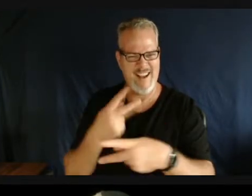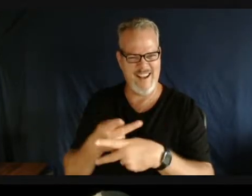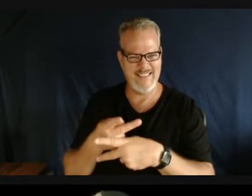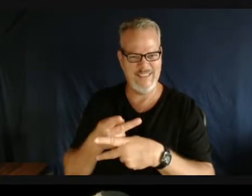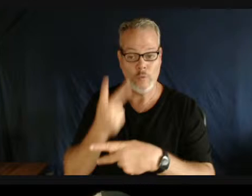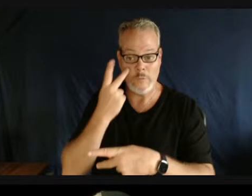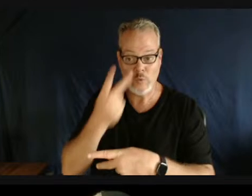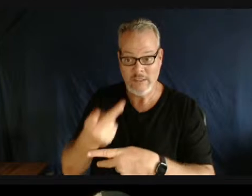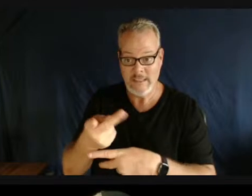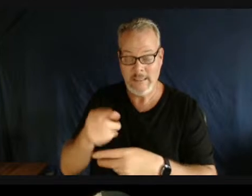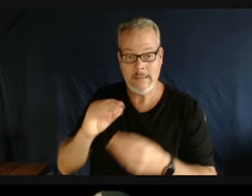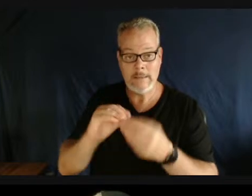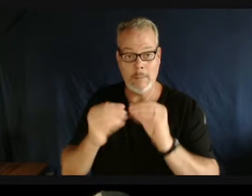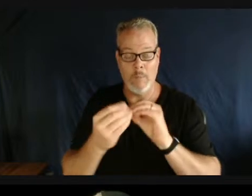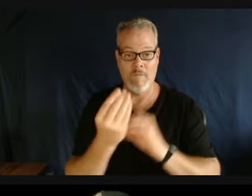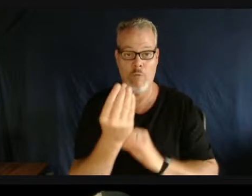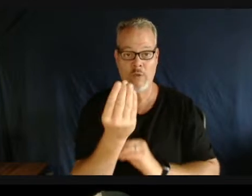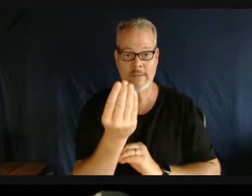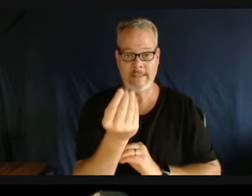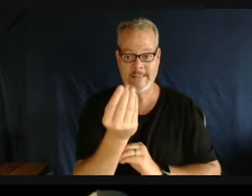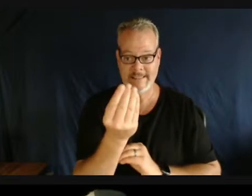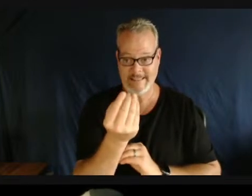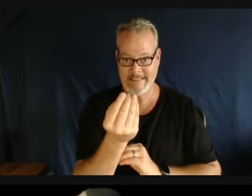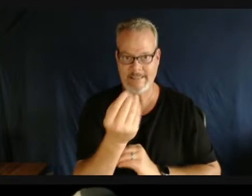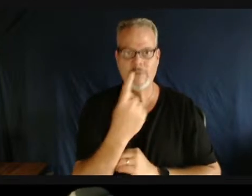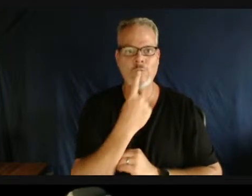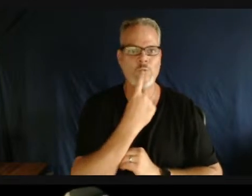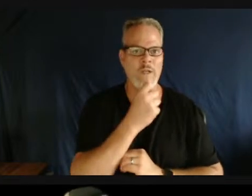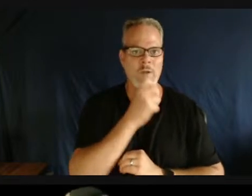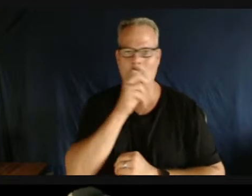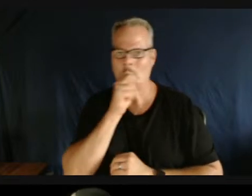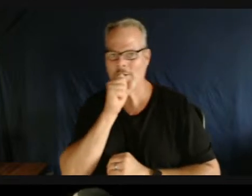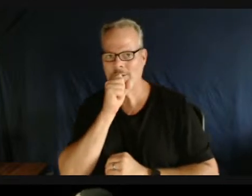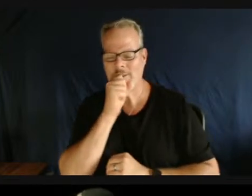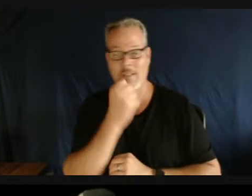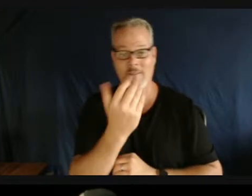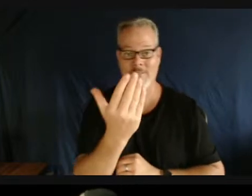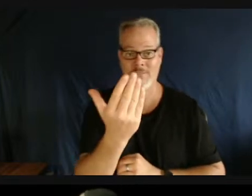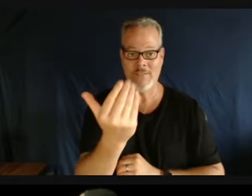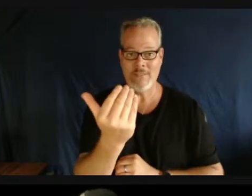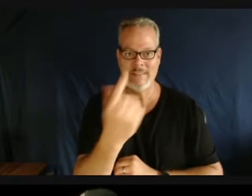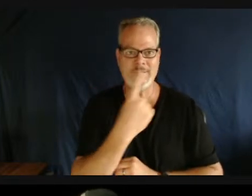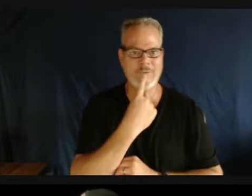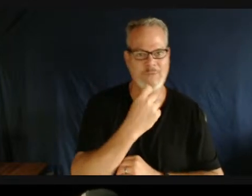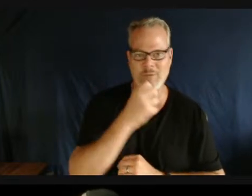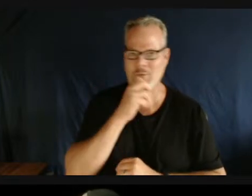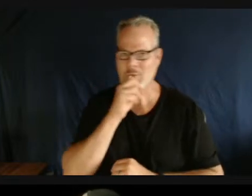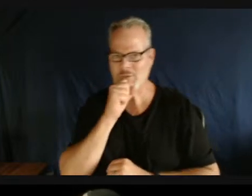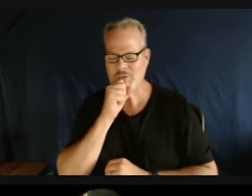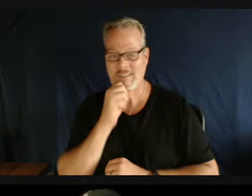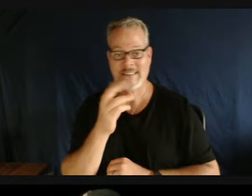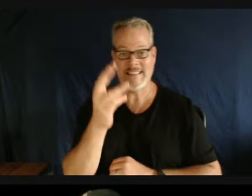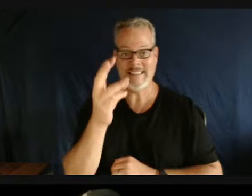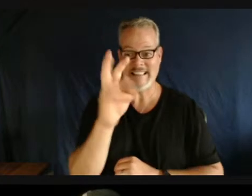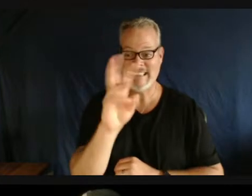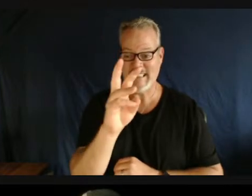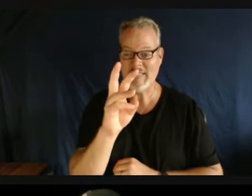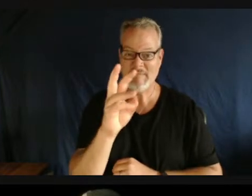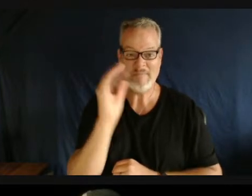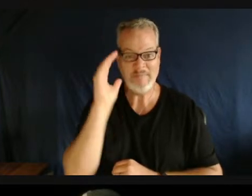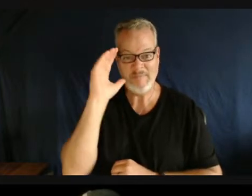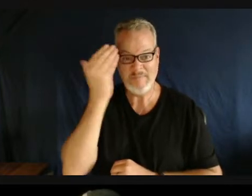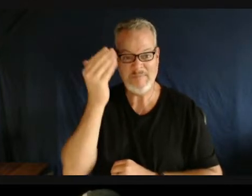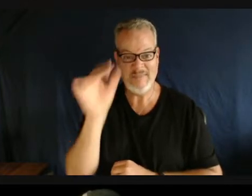total, if you look at 14, red and orange, 15, red and orange, and 16, they're about the same actually, right? When you combine